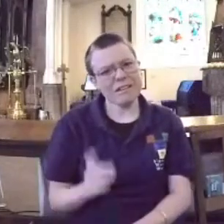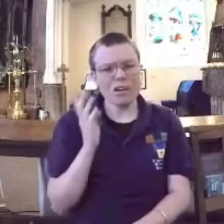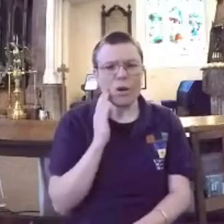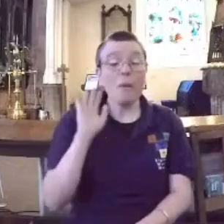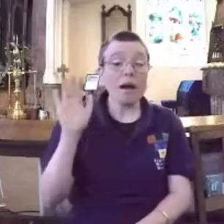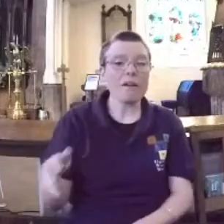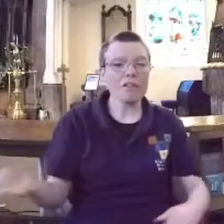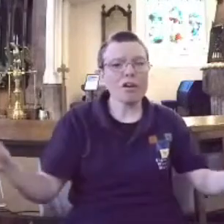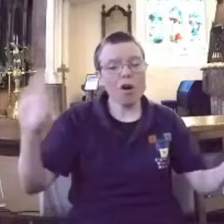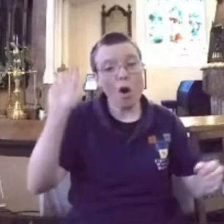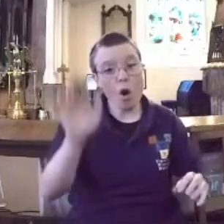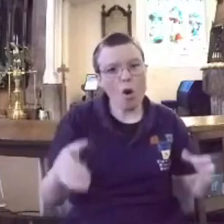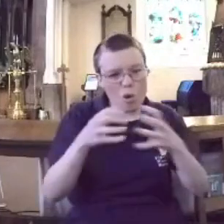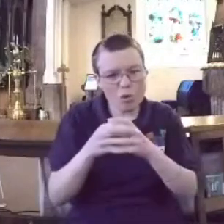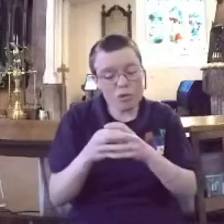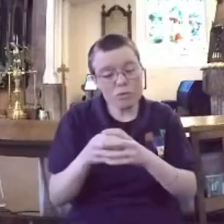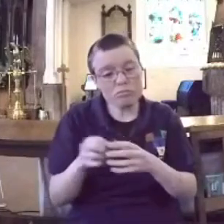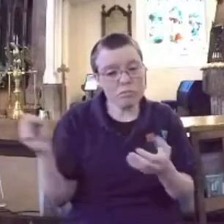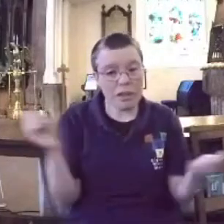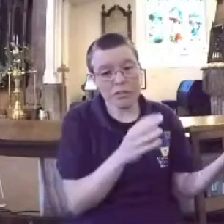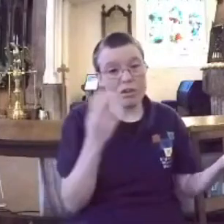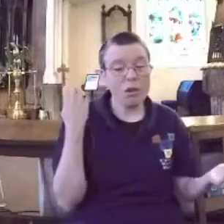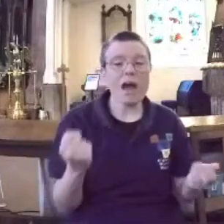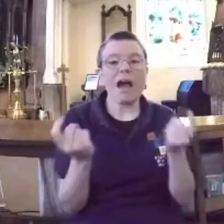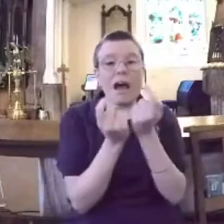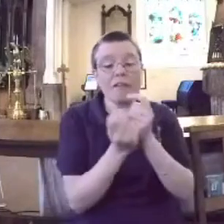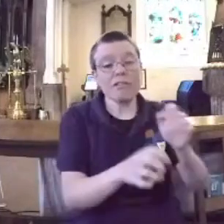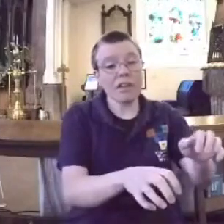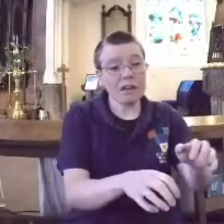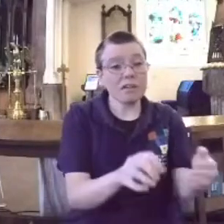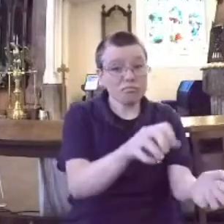all-together service and we have a takeaway, I put it in this little bag.